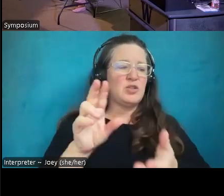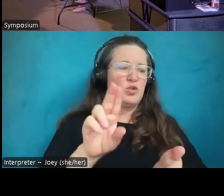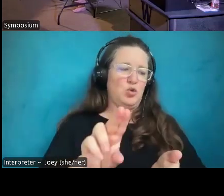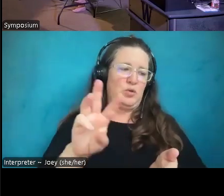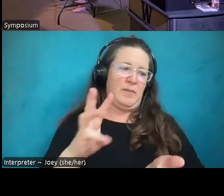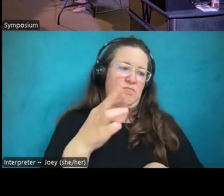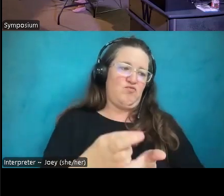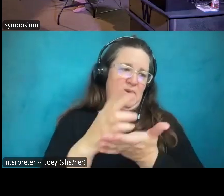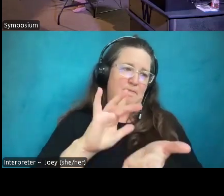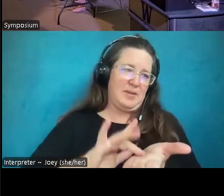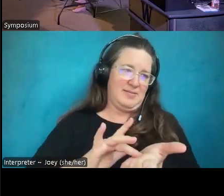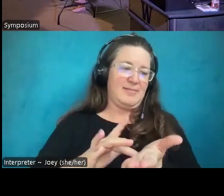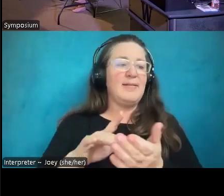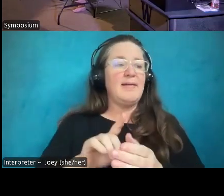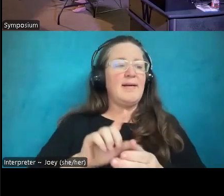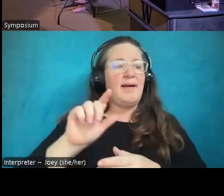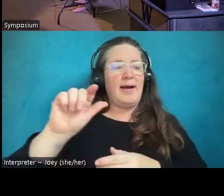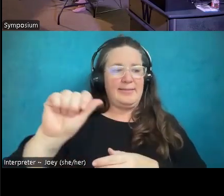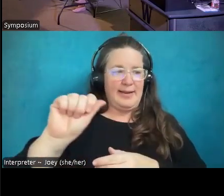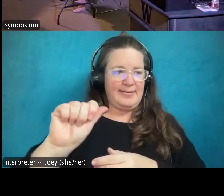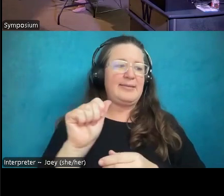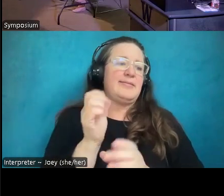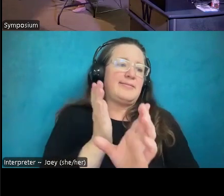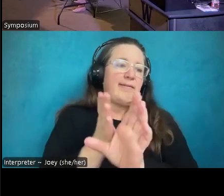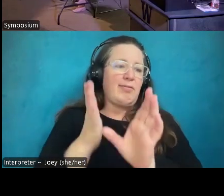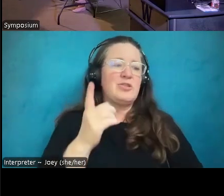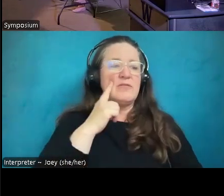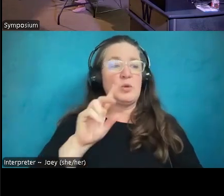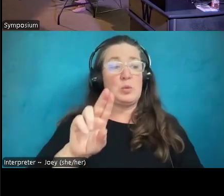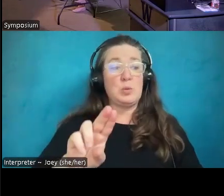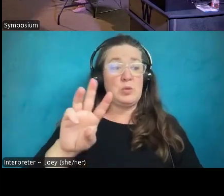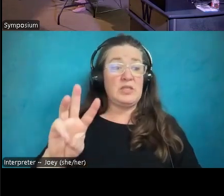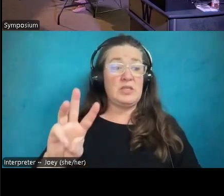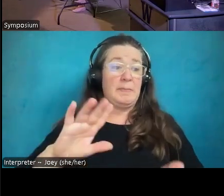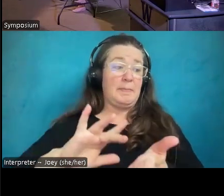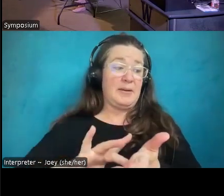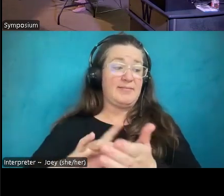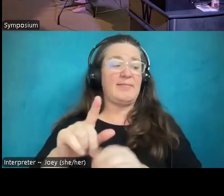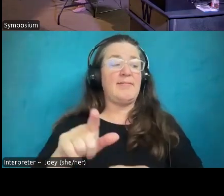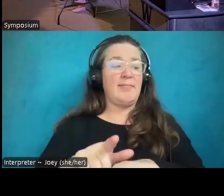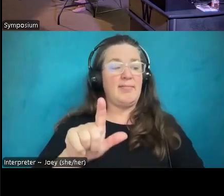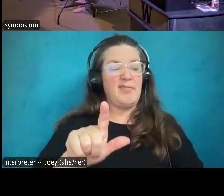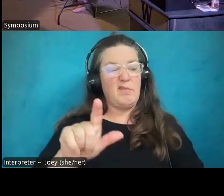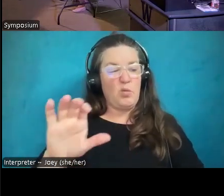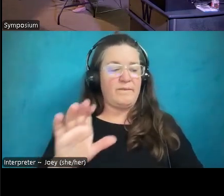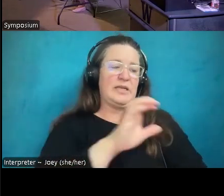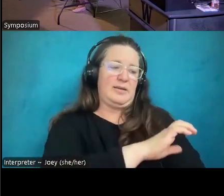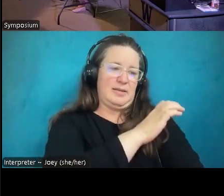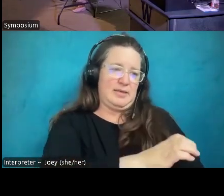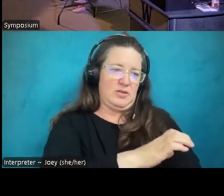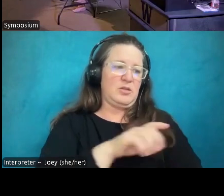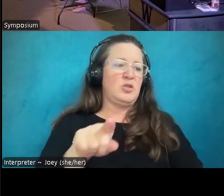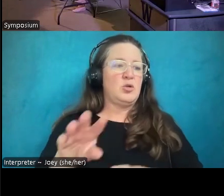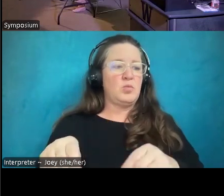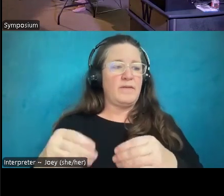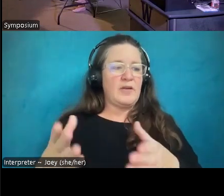COVID Clinic. She provides individual therapy and leads groups designed to improve symptom management and coping